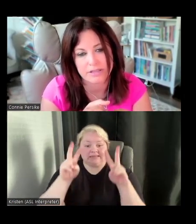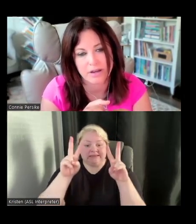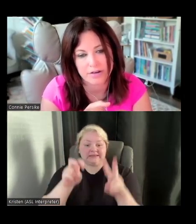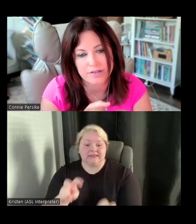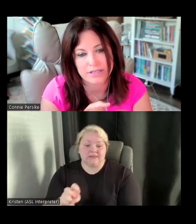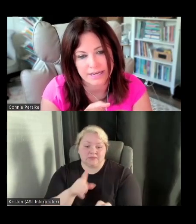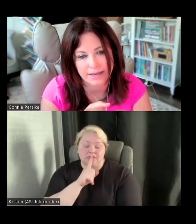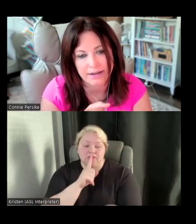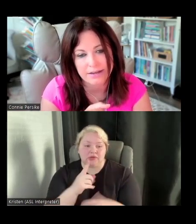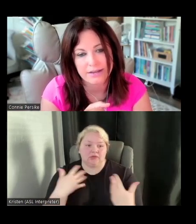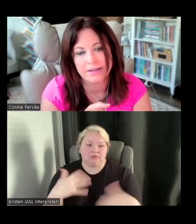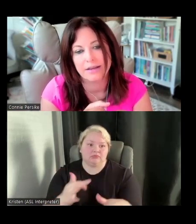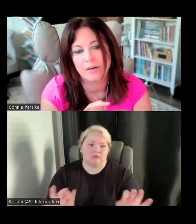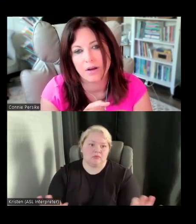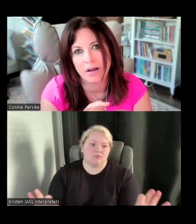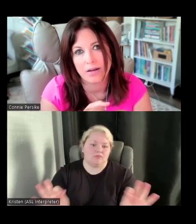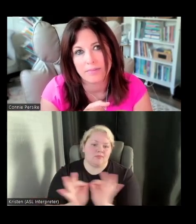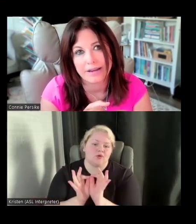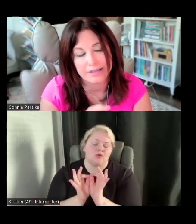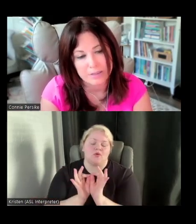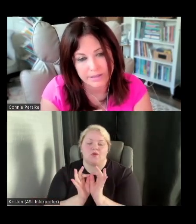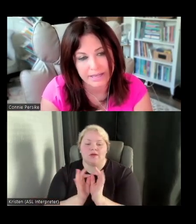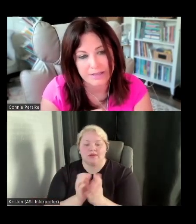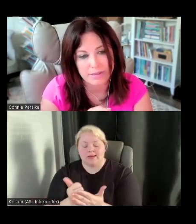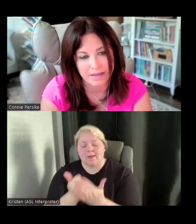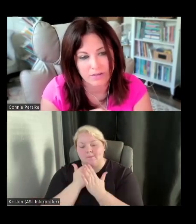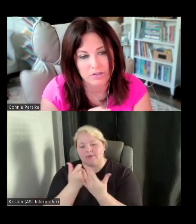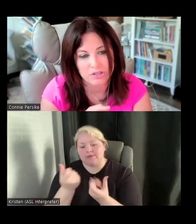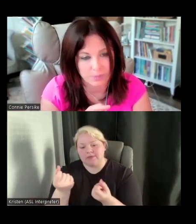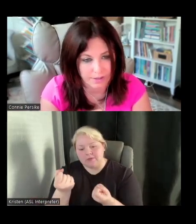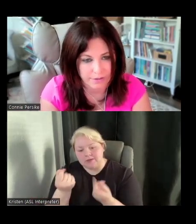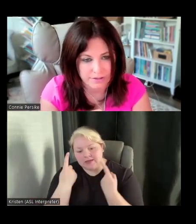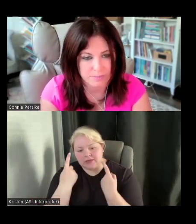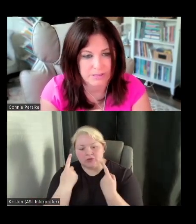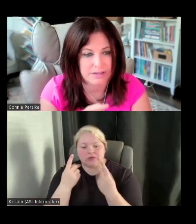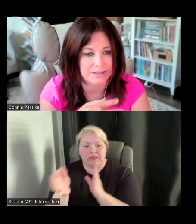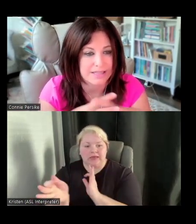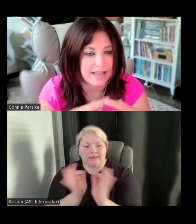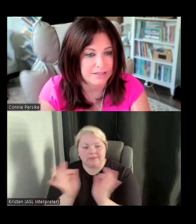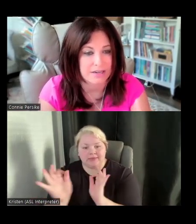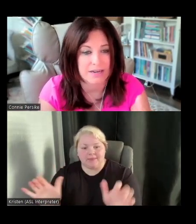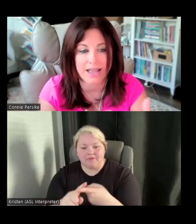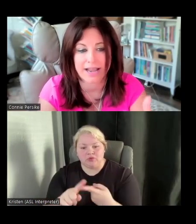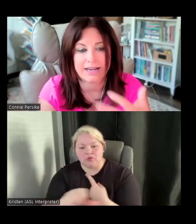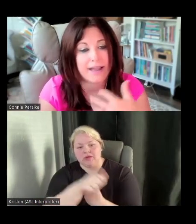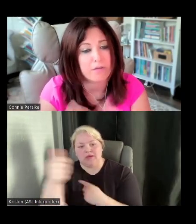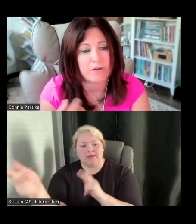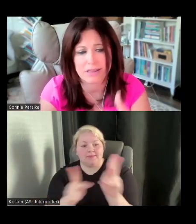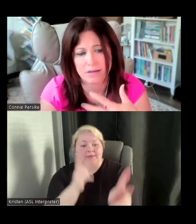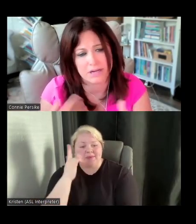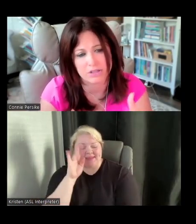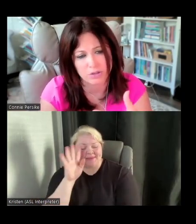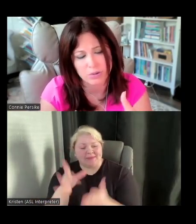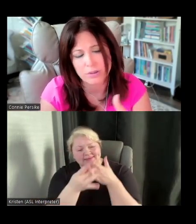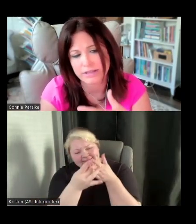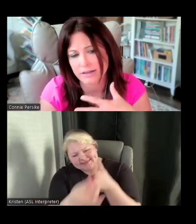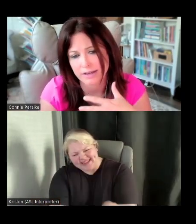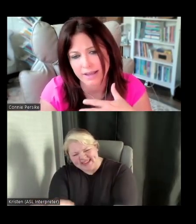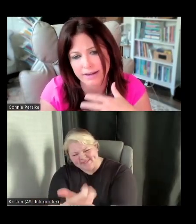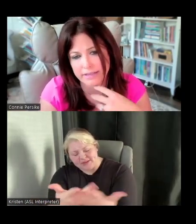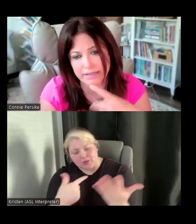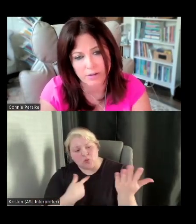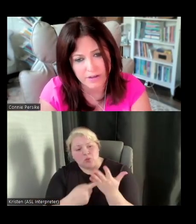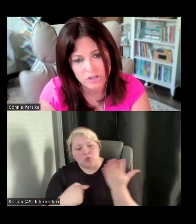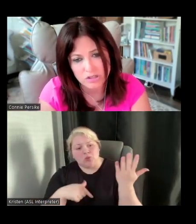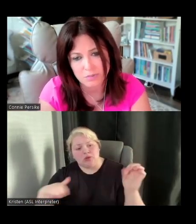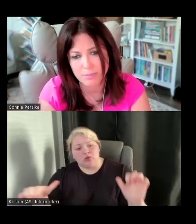help us understand and explain the behaviors to others, because that's going to guide everything we do. It's going to